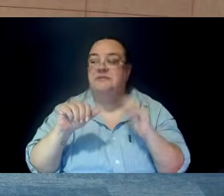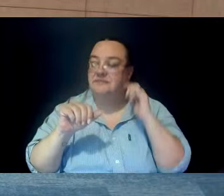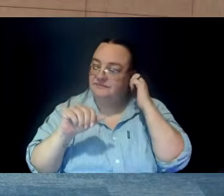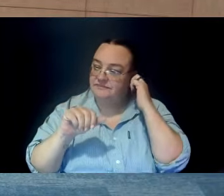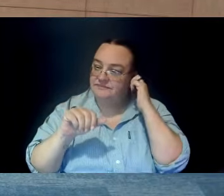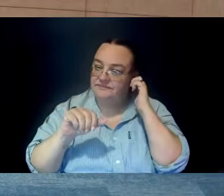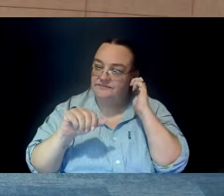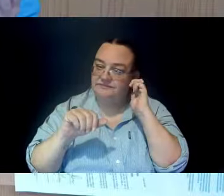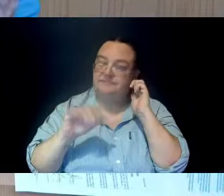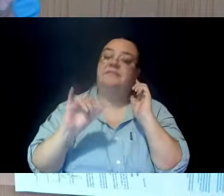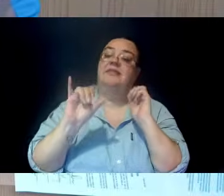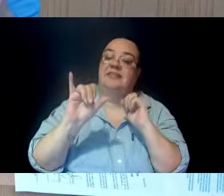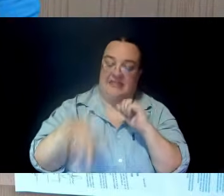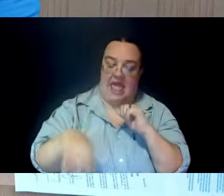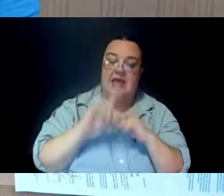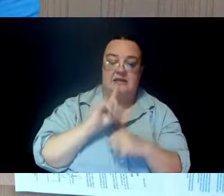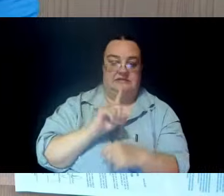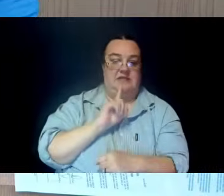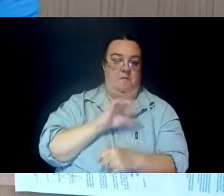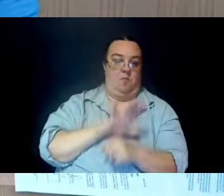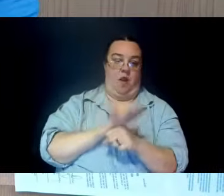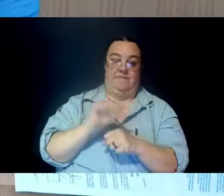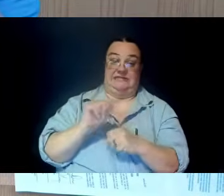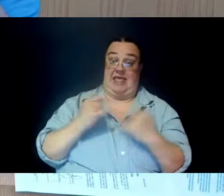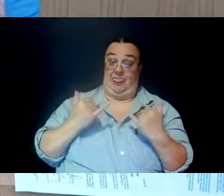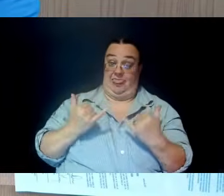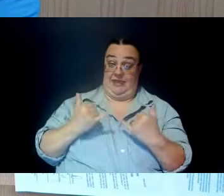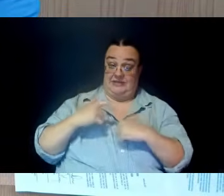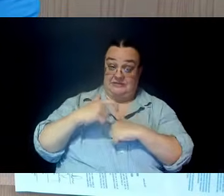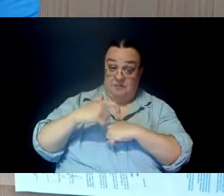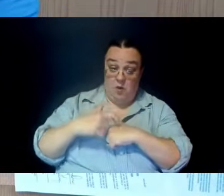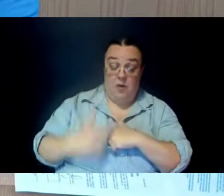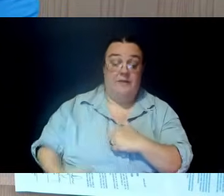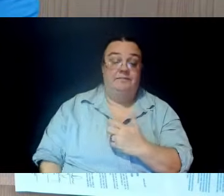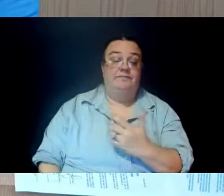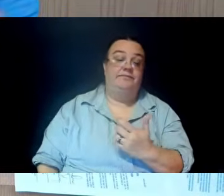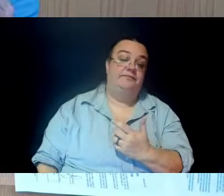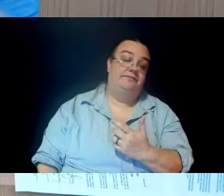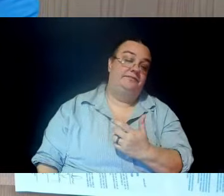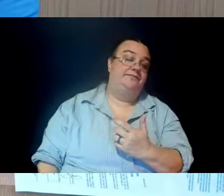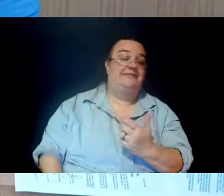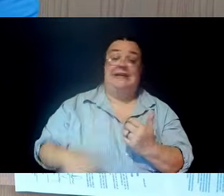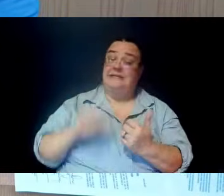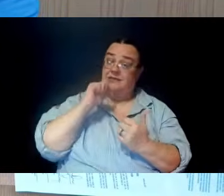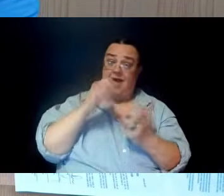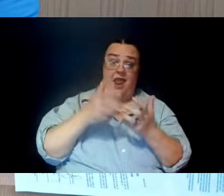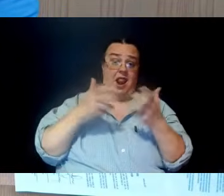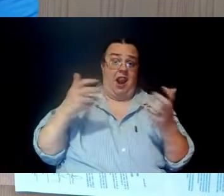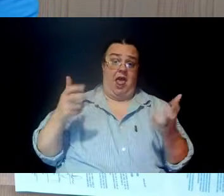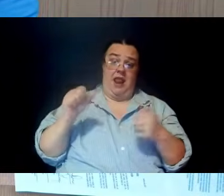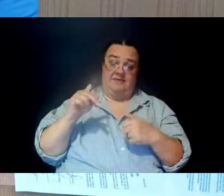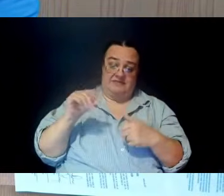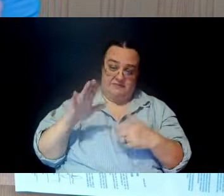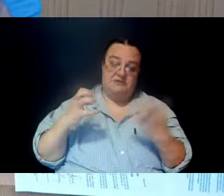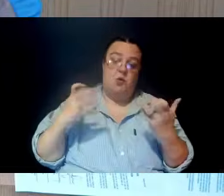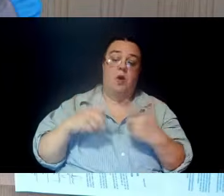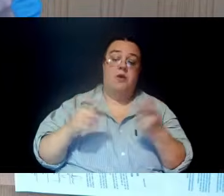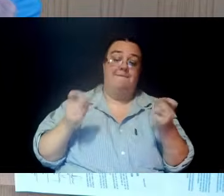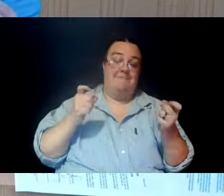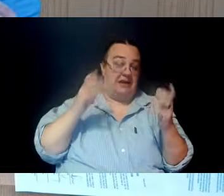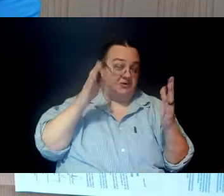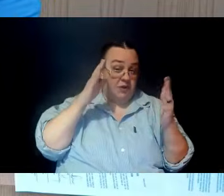the promise at this point, which is not a tremendous amount of space. So I want to manage expectations on that.